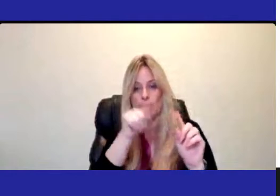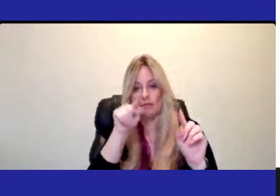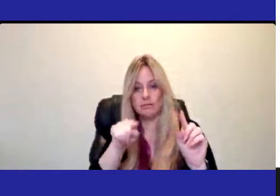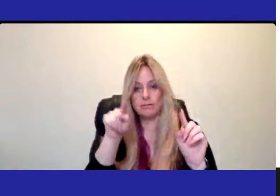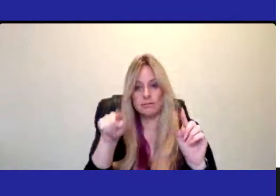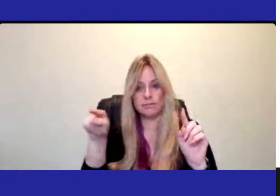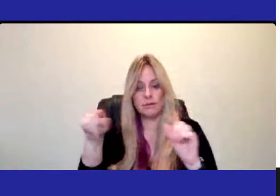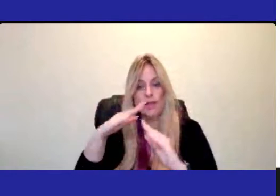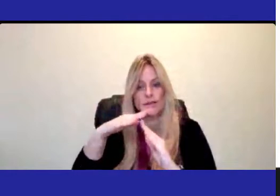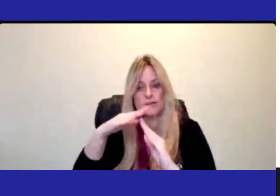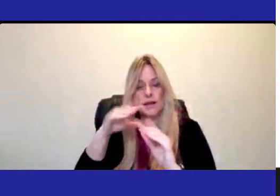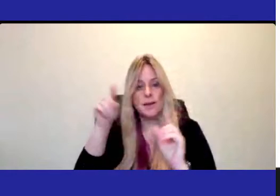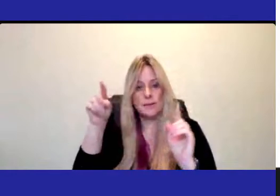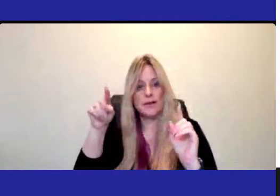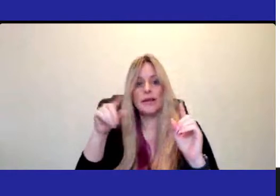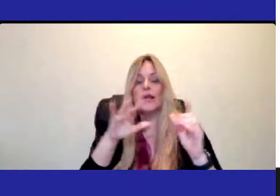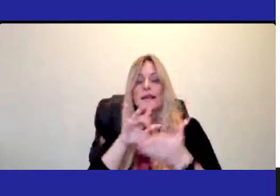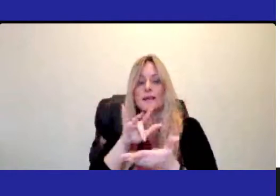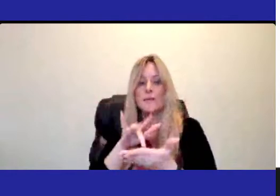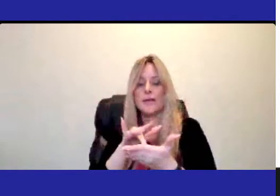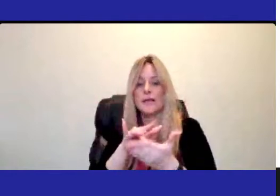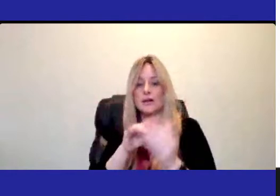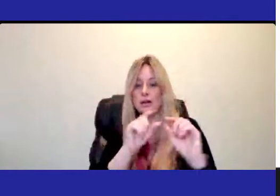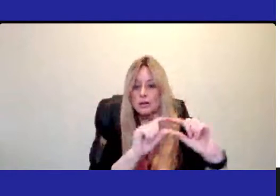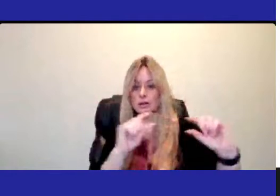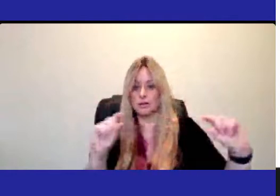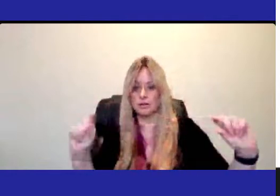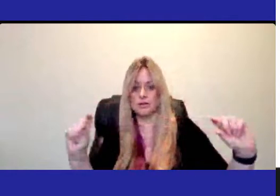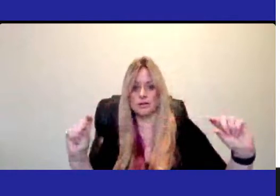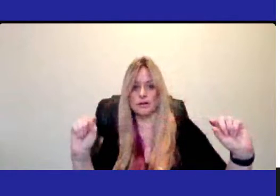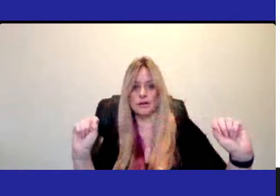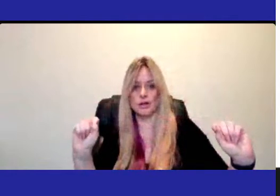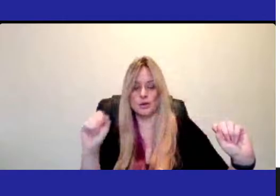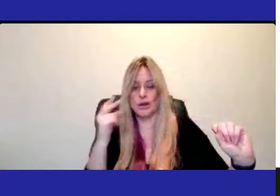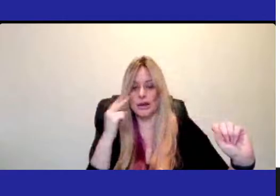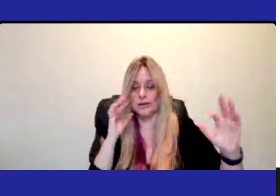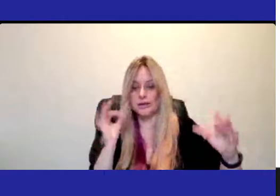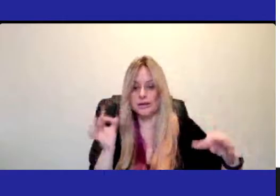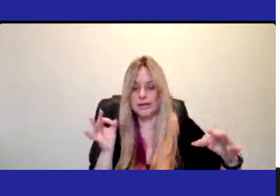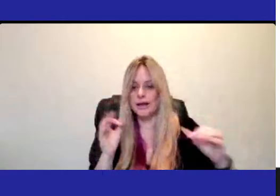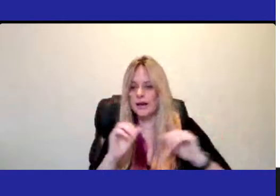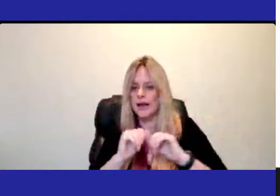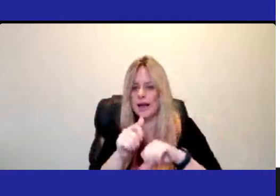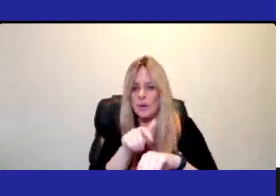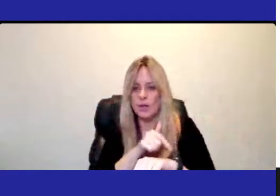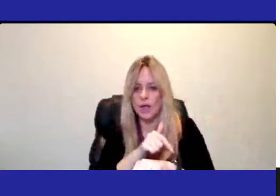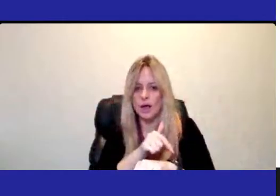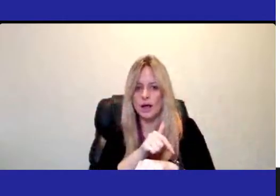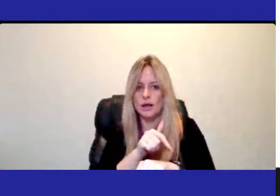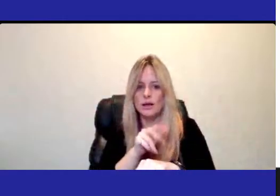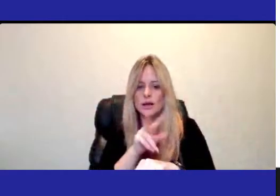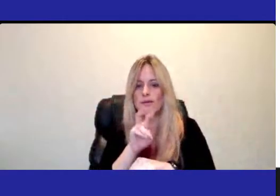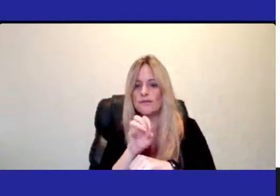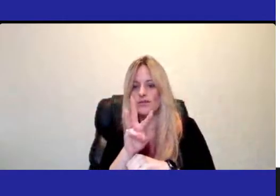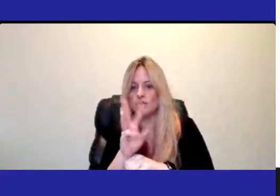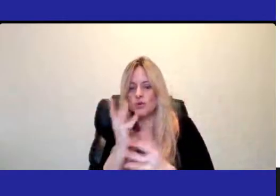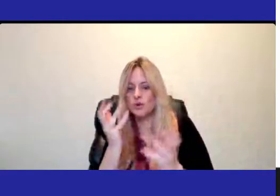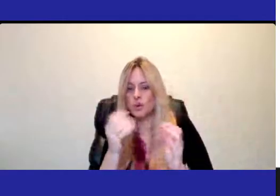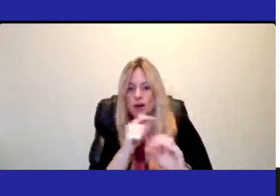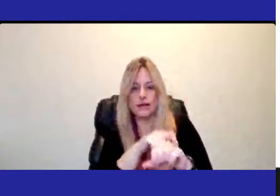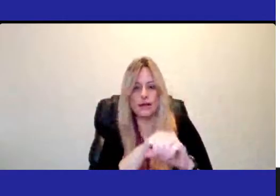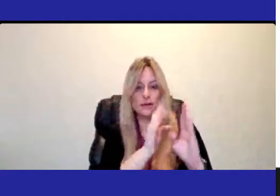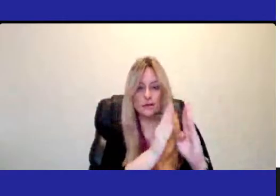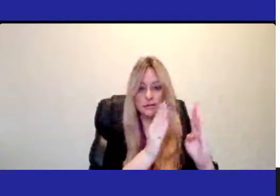the middle, you can decide how long a view you want to look.